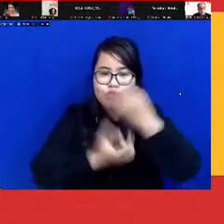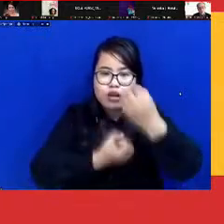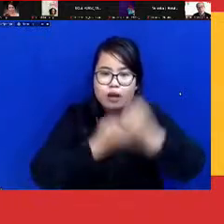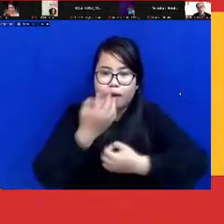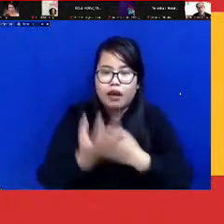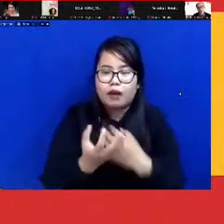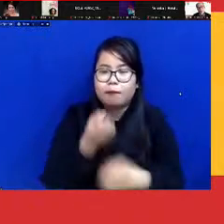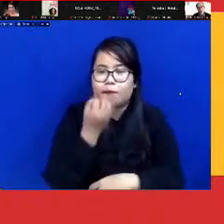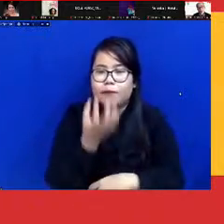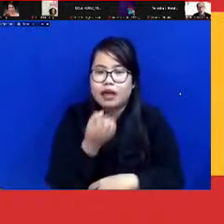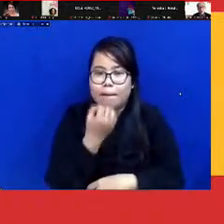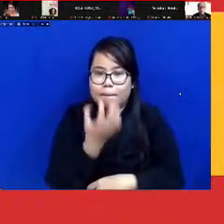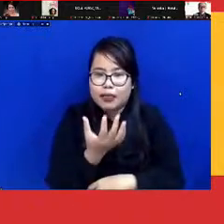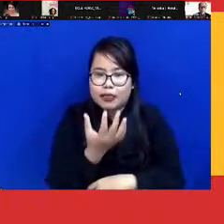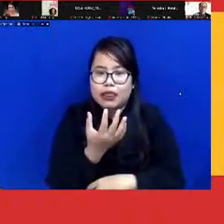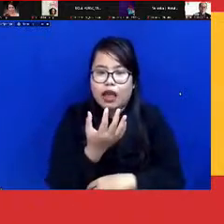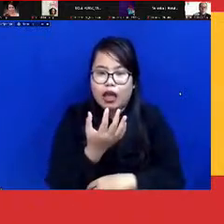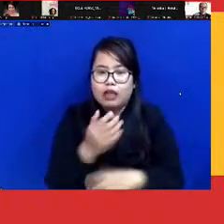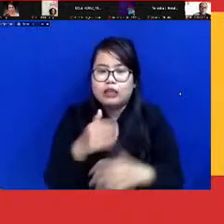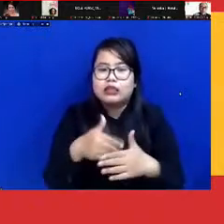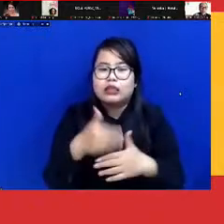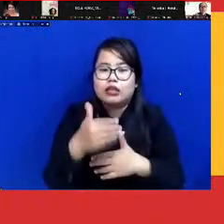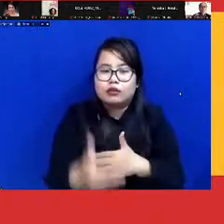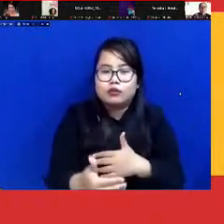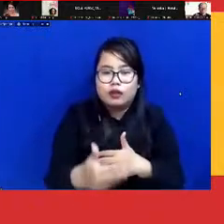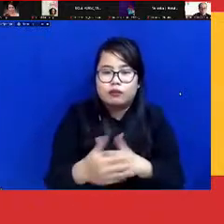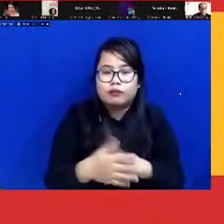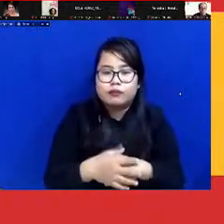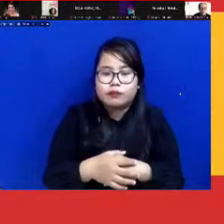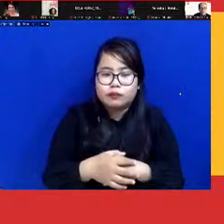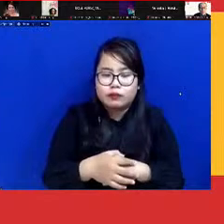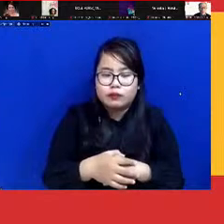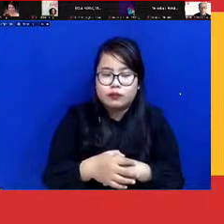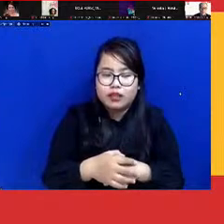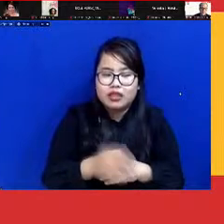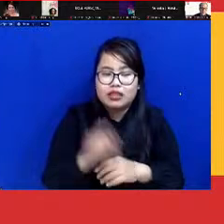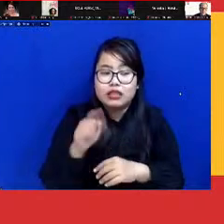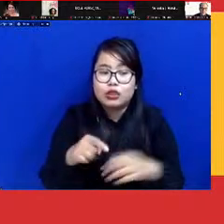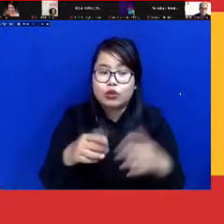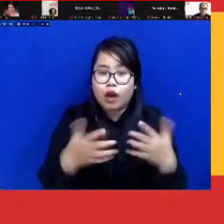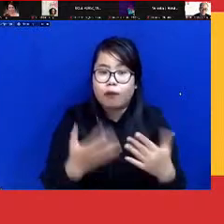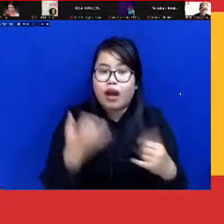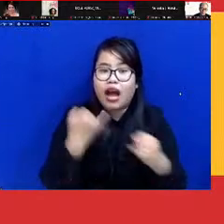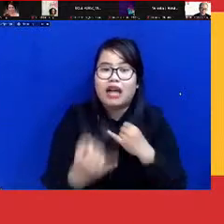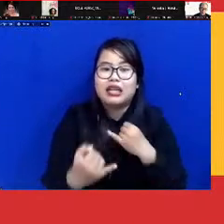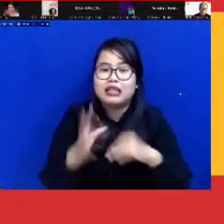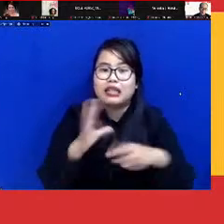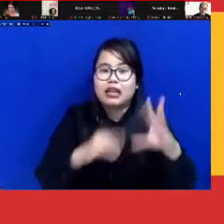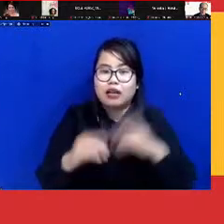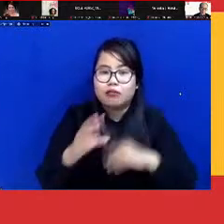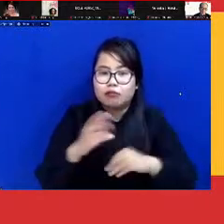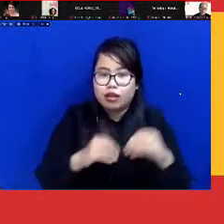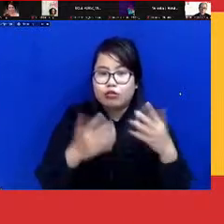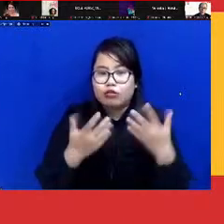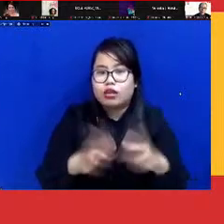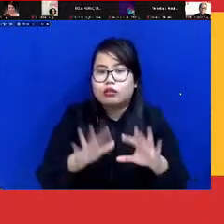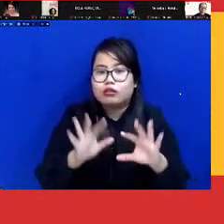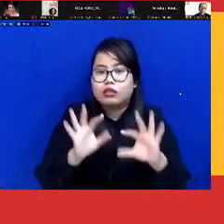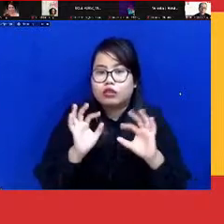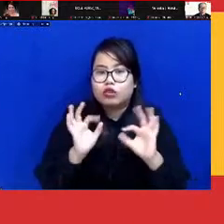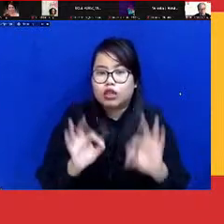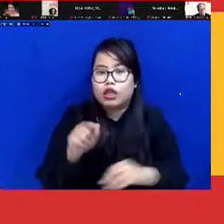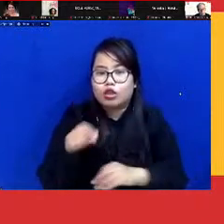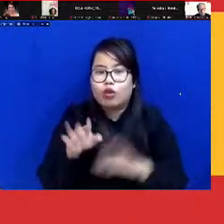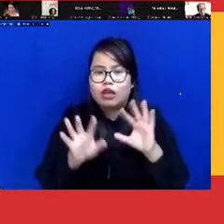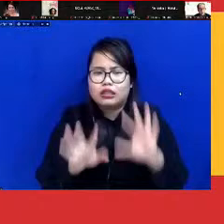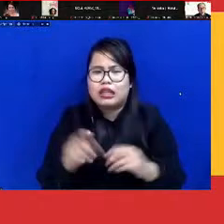Then that is the end of the meeting. In fact, those are not easily implemented